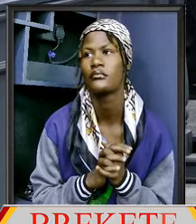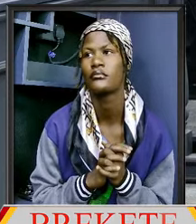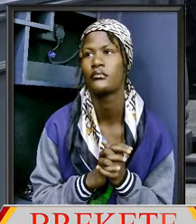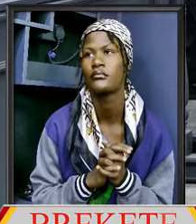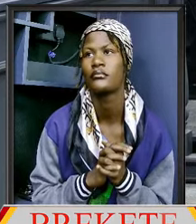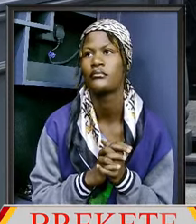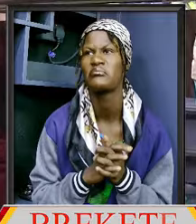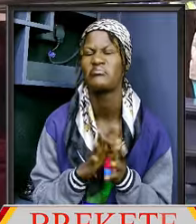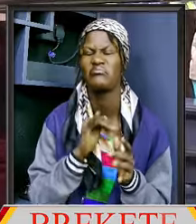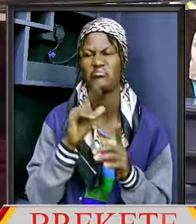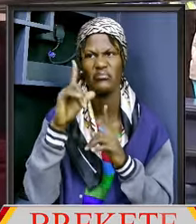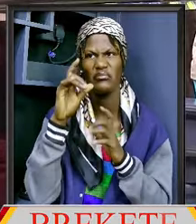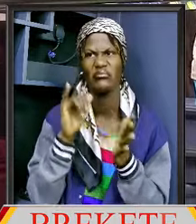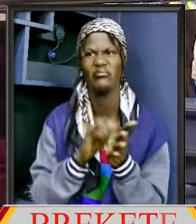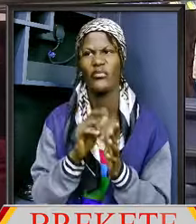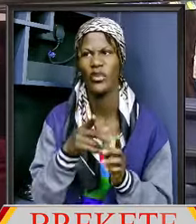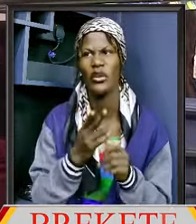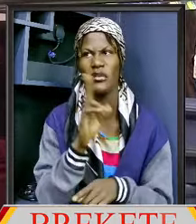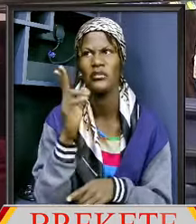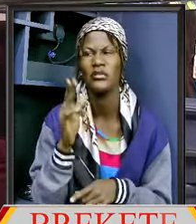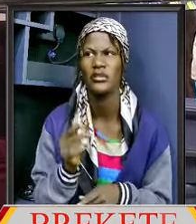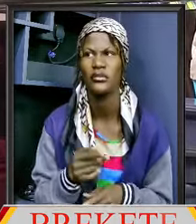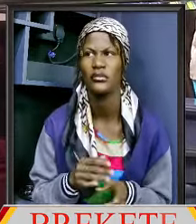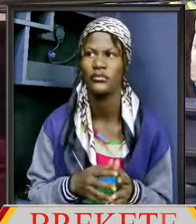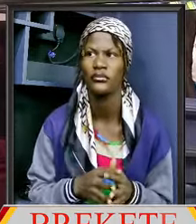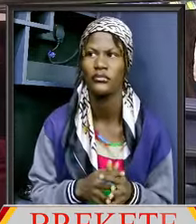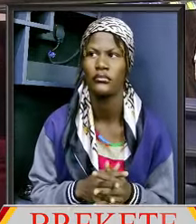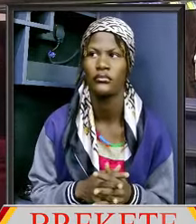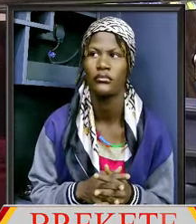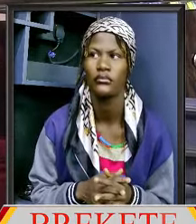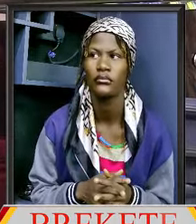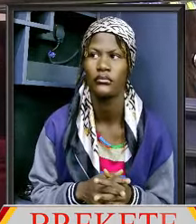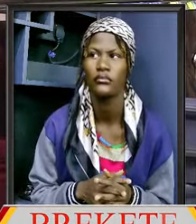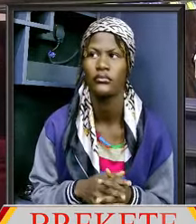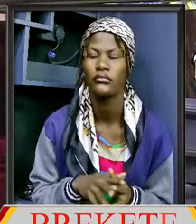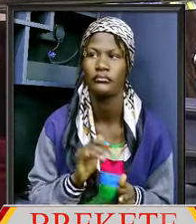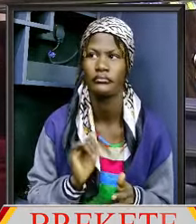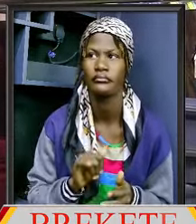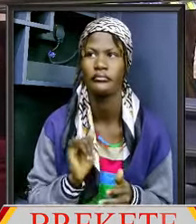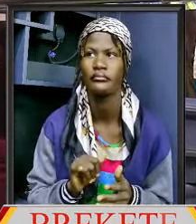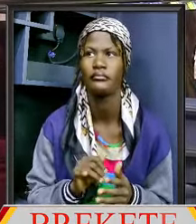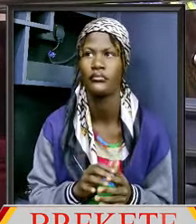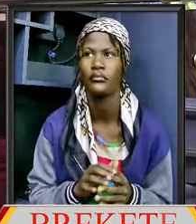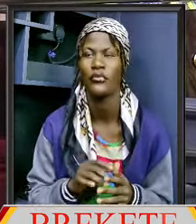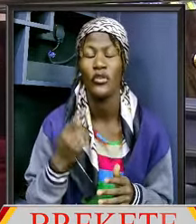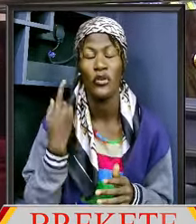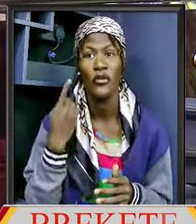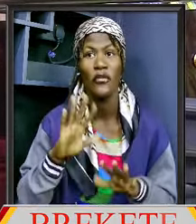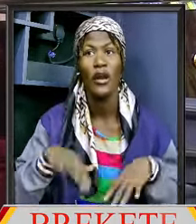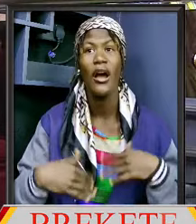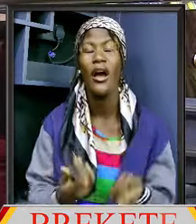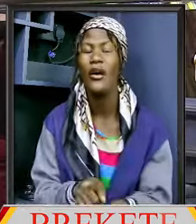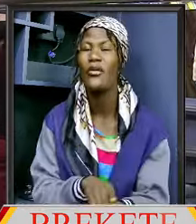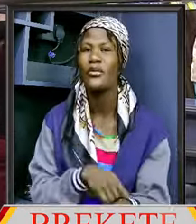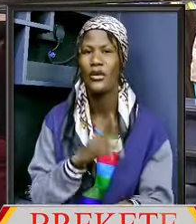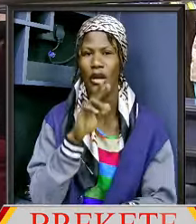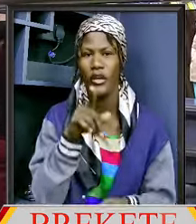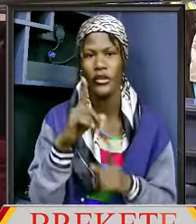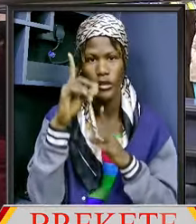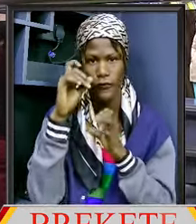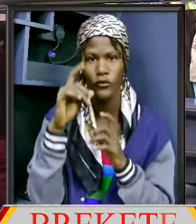Mm-hmm. Now, the camera when they use with this? Is this your camera? To snap, yes, sir. He is. For how long in don't be